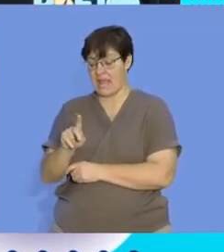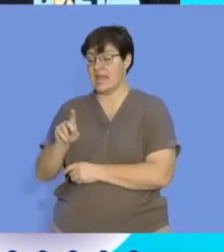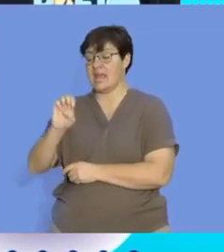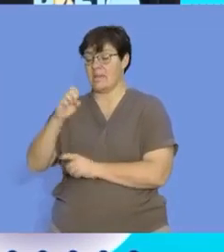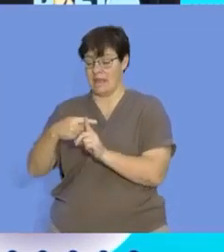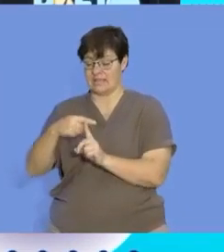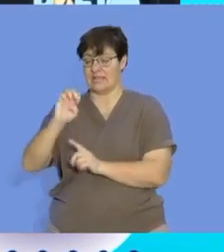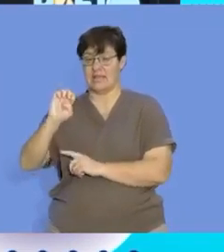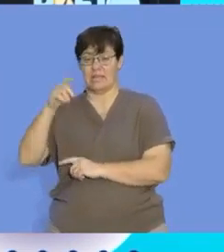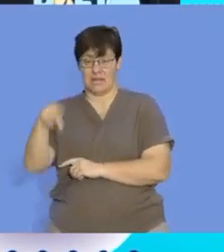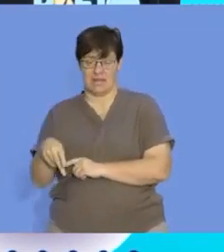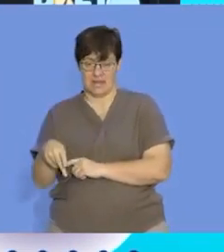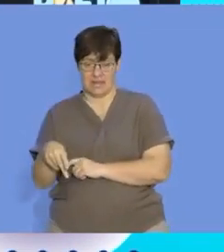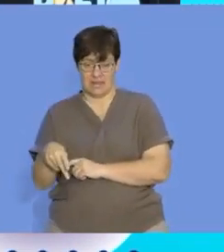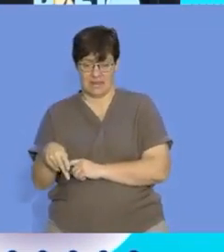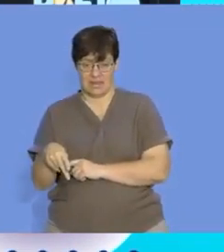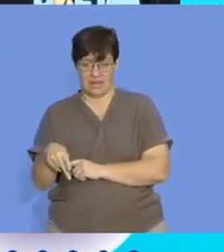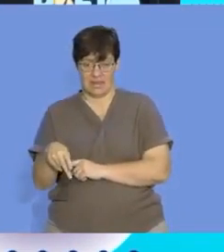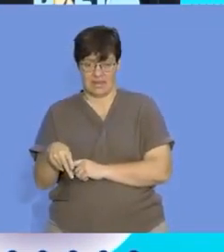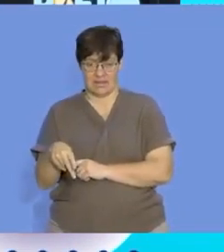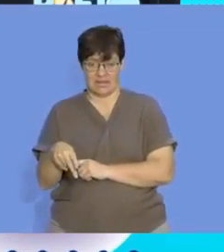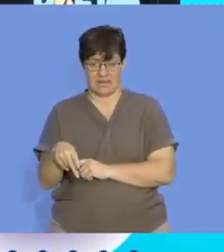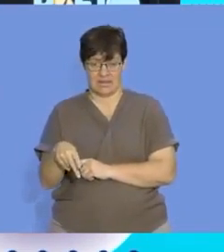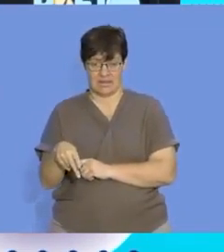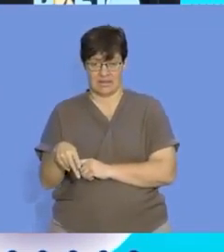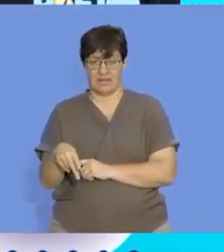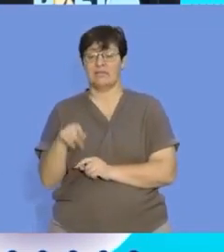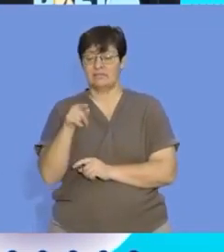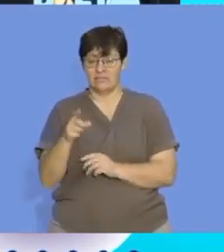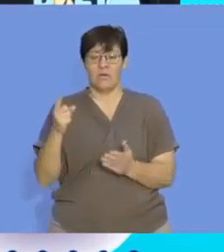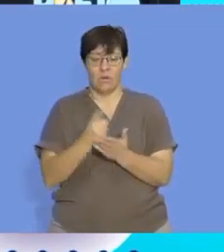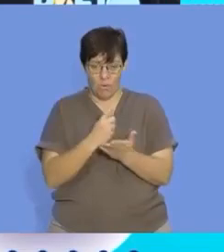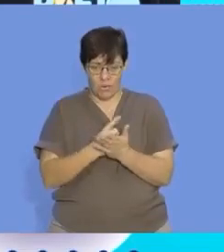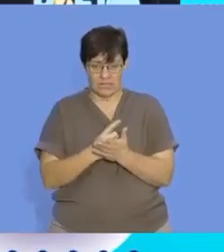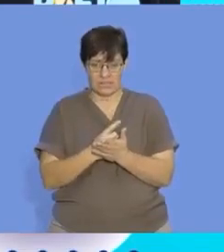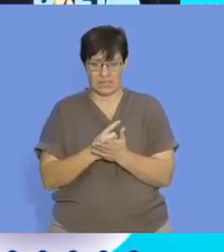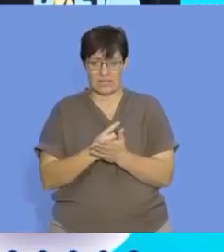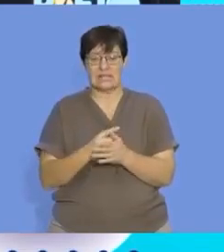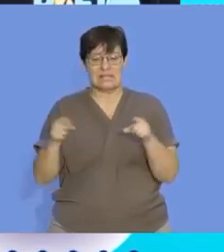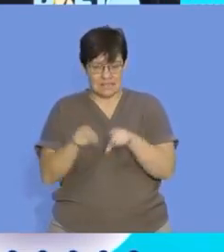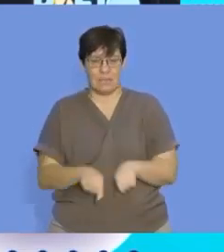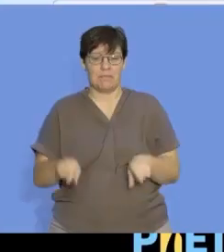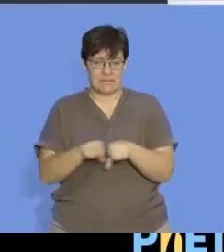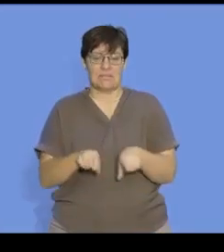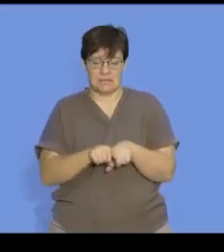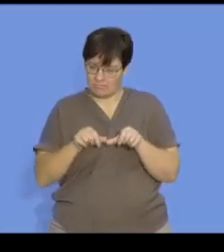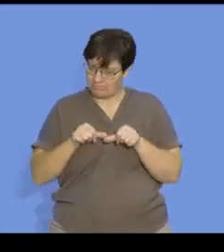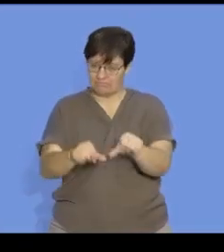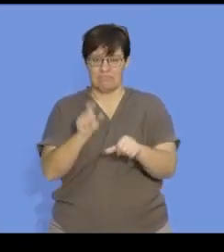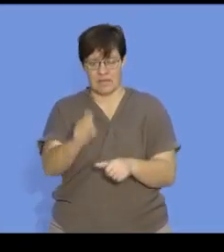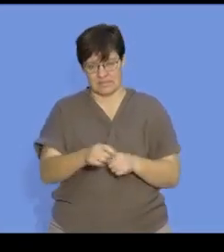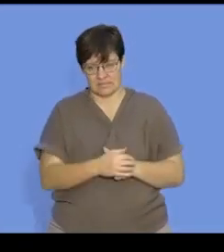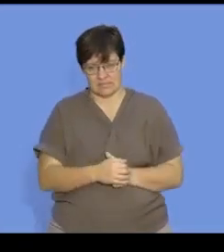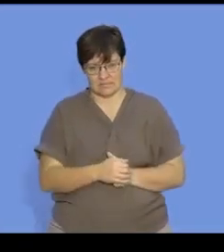potential added together must always stay the same. So,